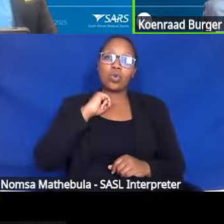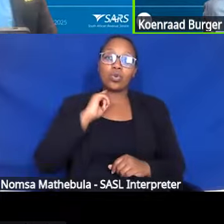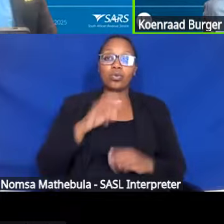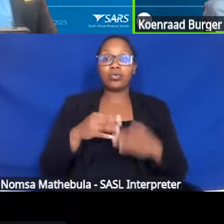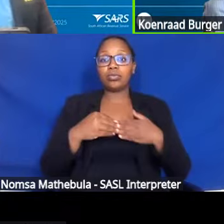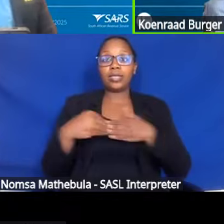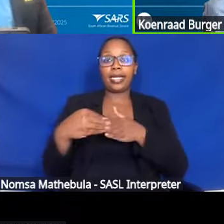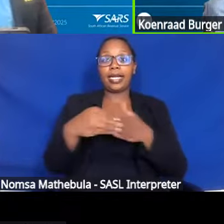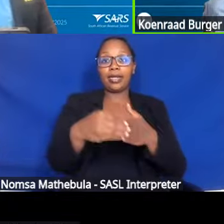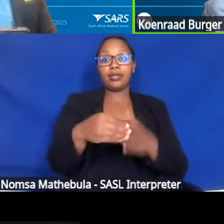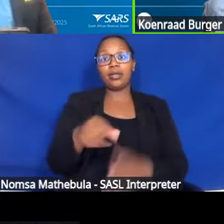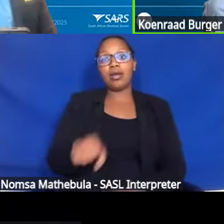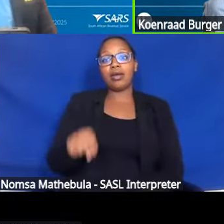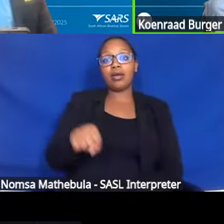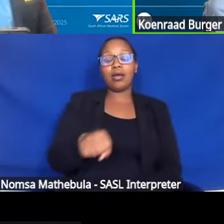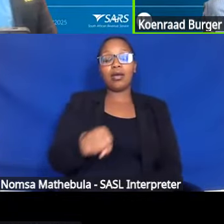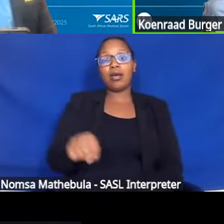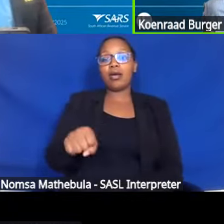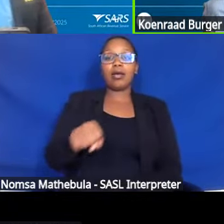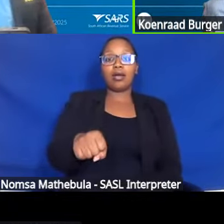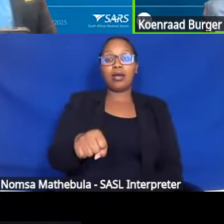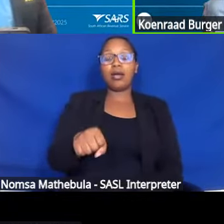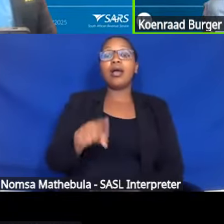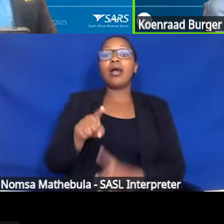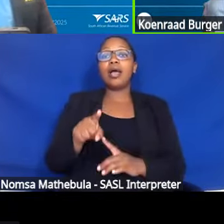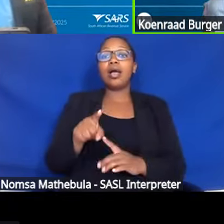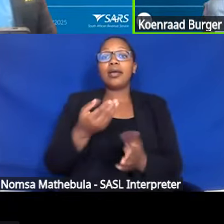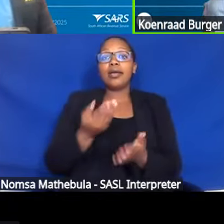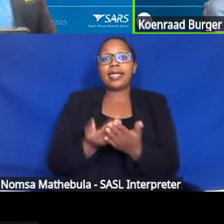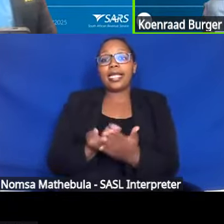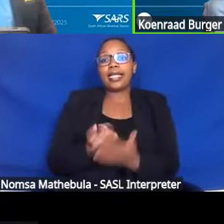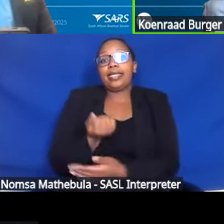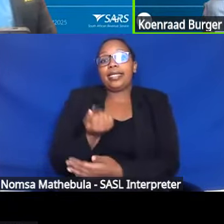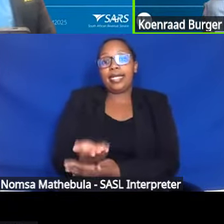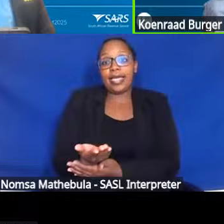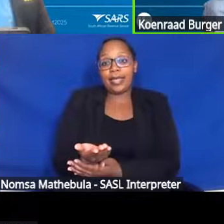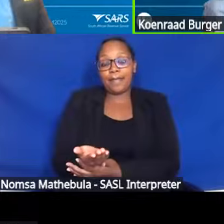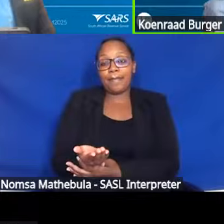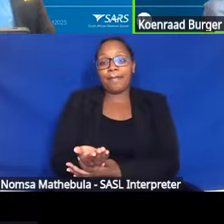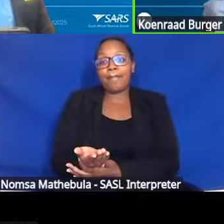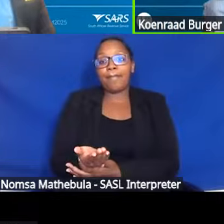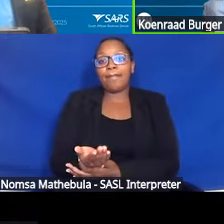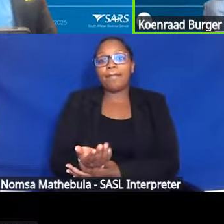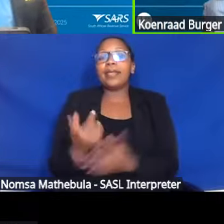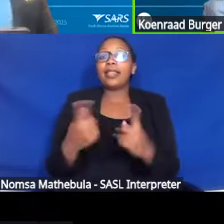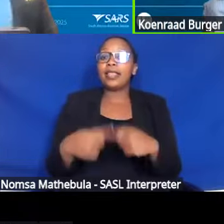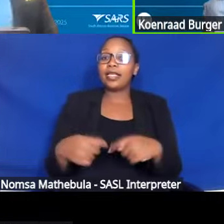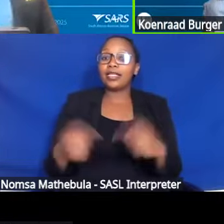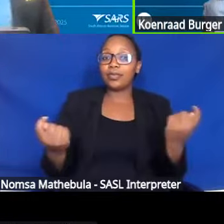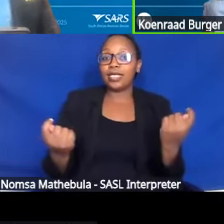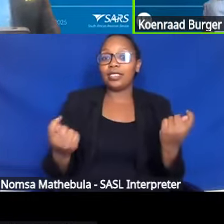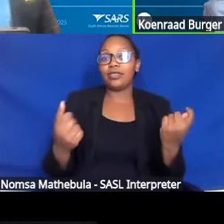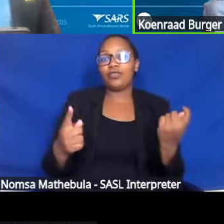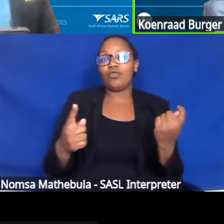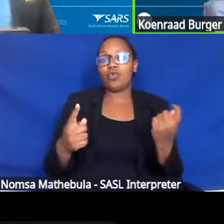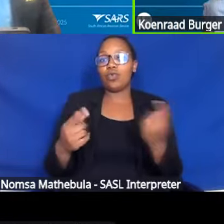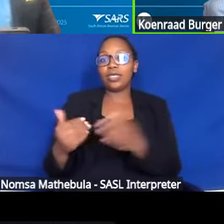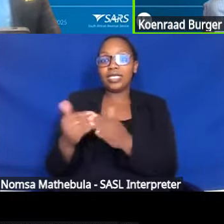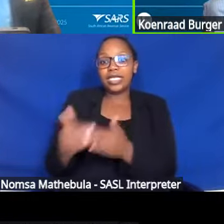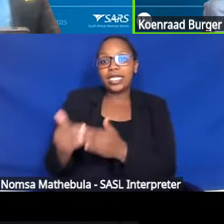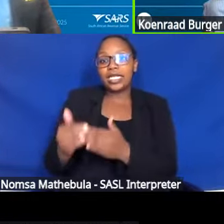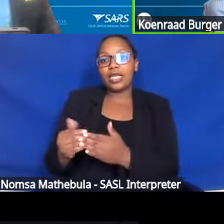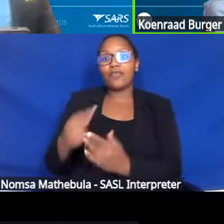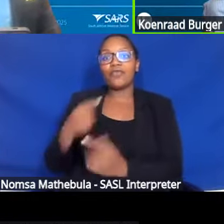okay, you can claim the expenses for the upkeep of that dog,